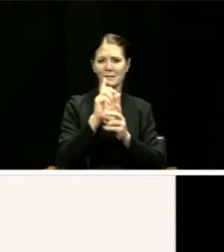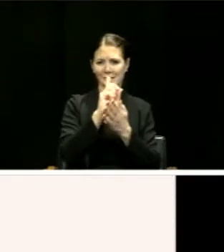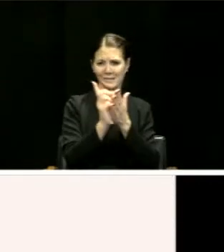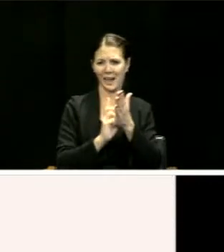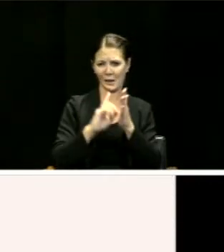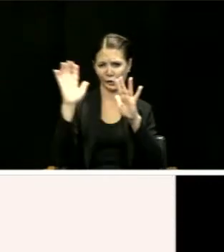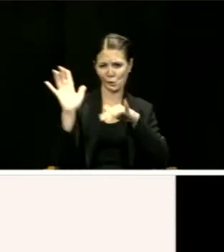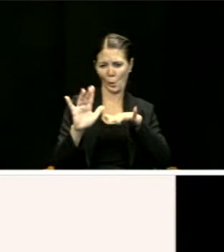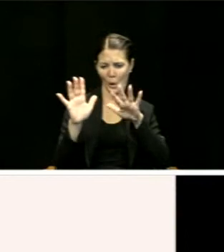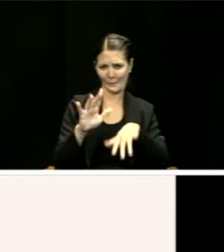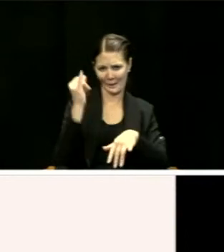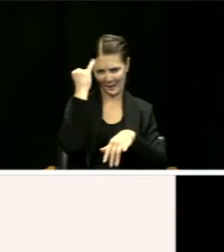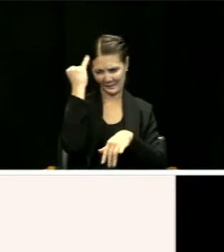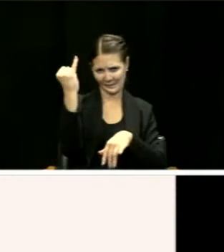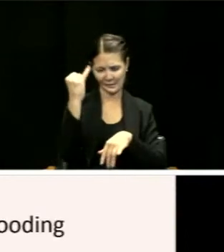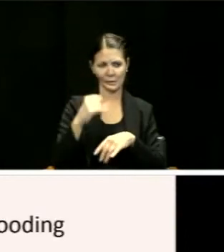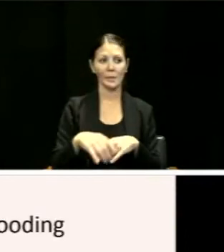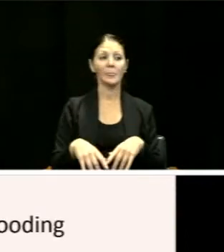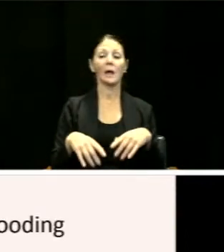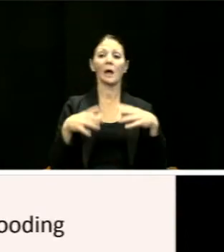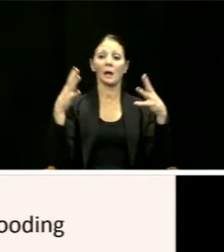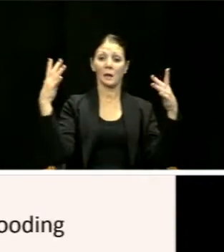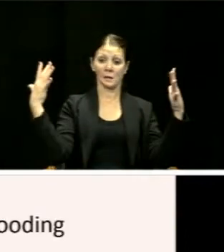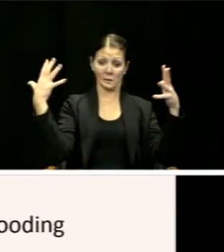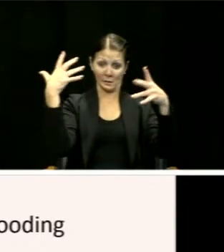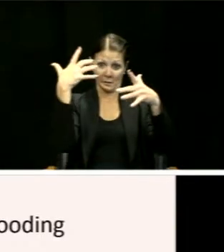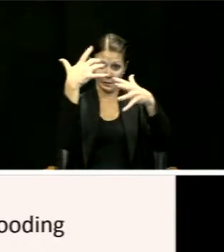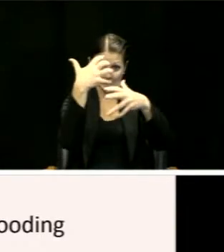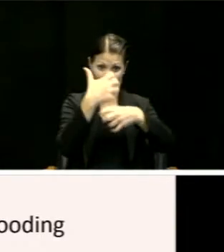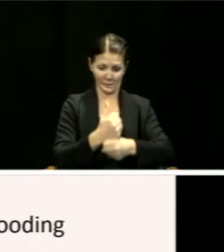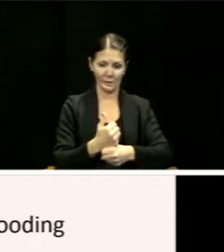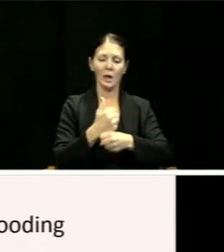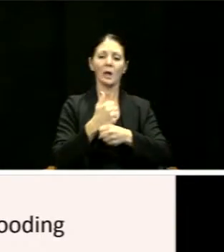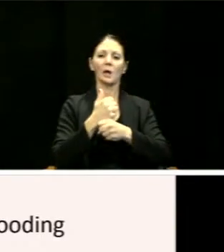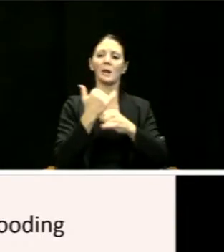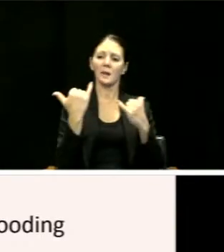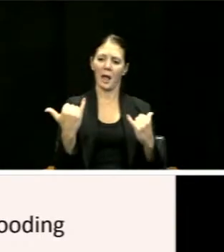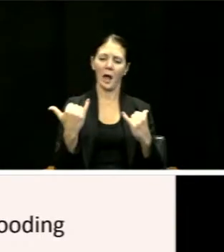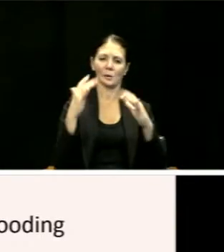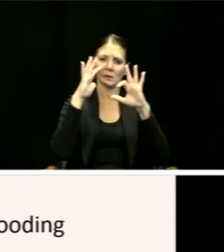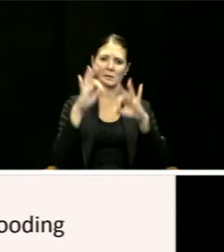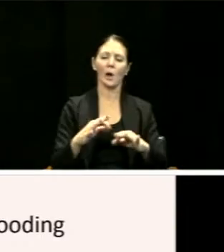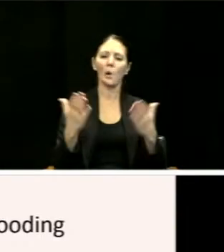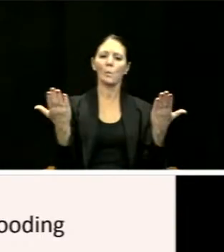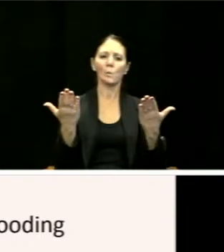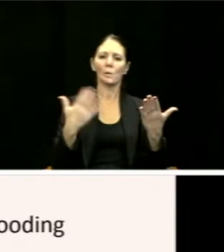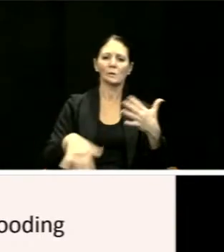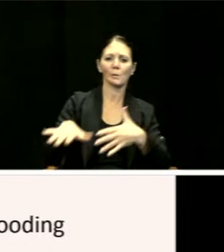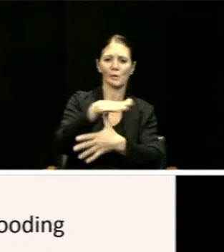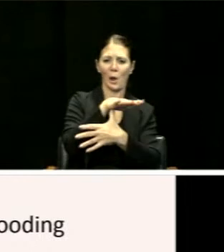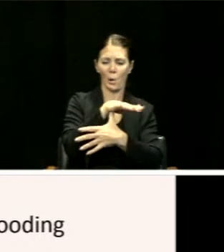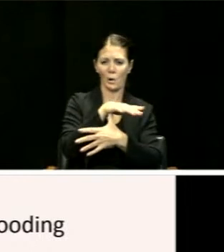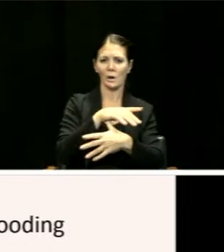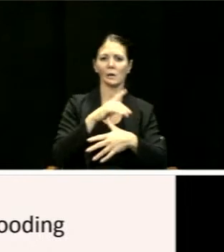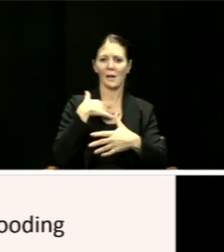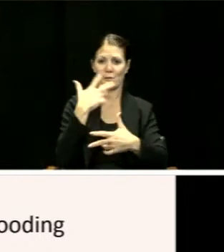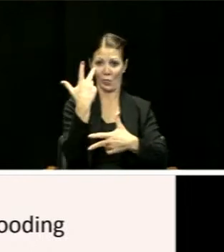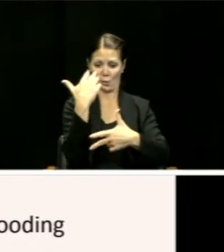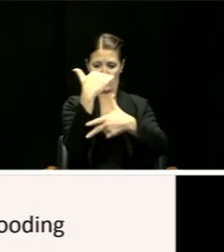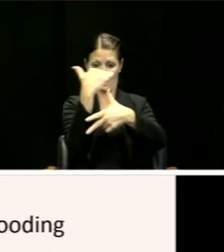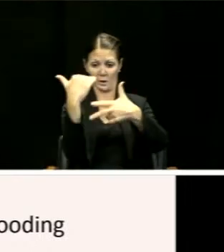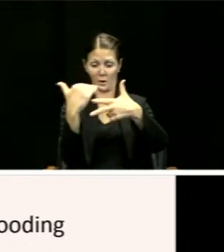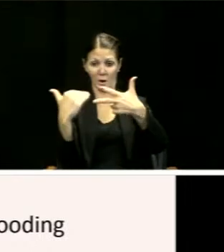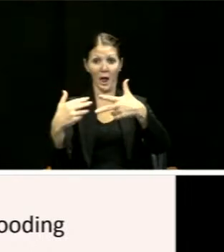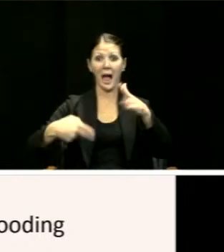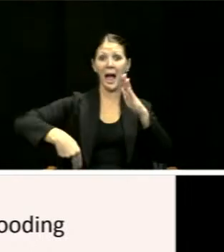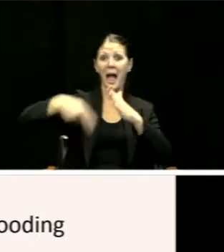So then we actually took all the recommendations and we developed a prioritization, and we have 3 tiers. So the highest priority